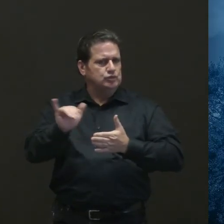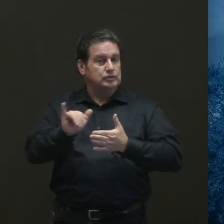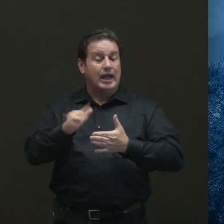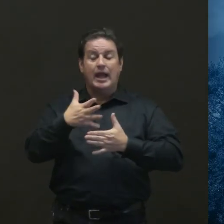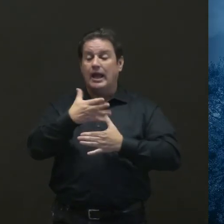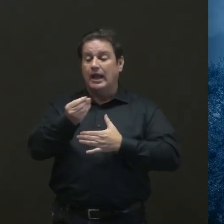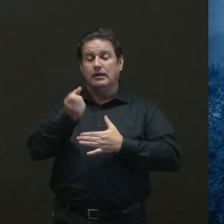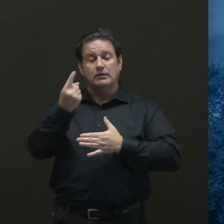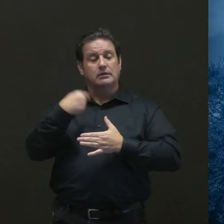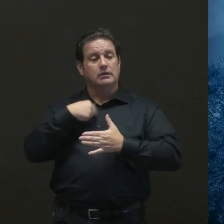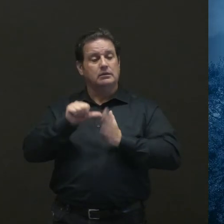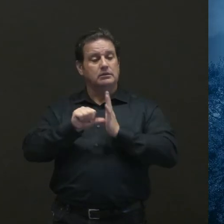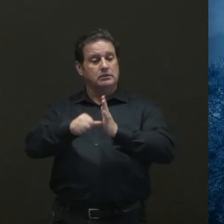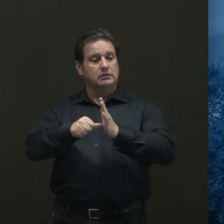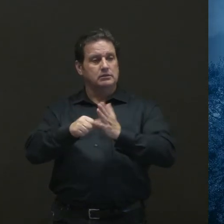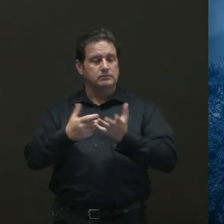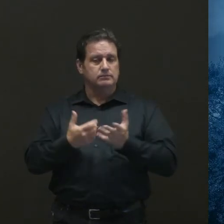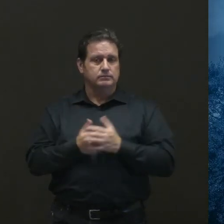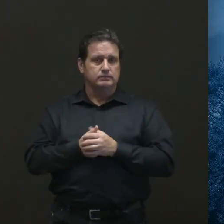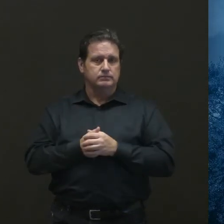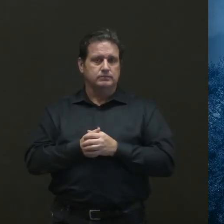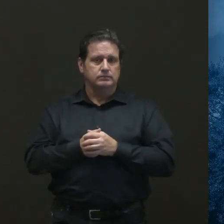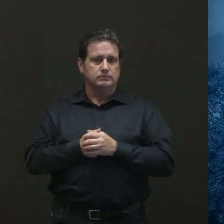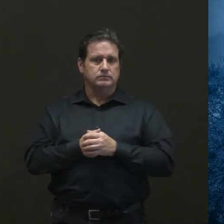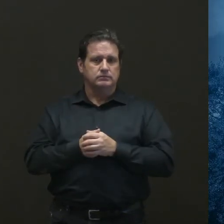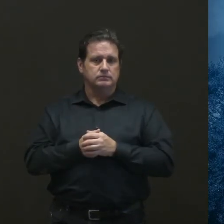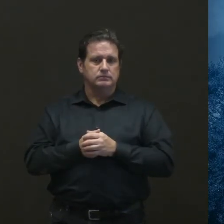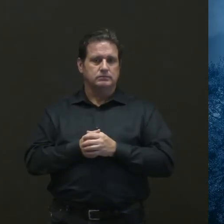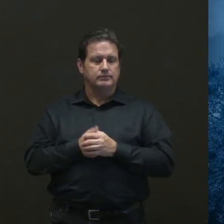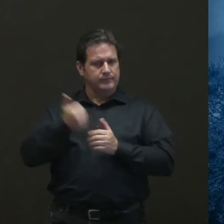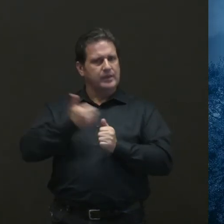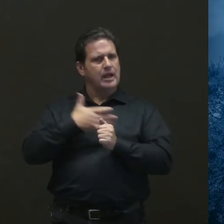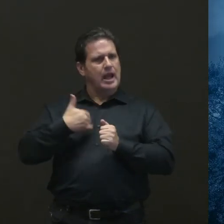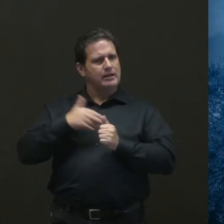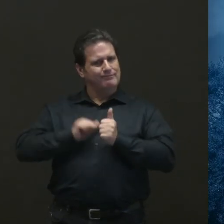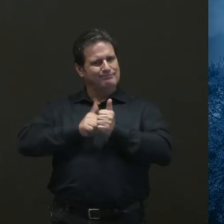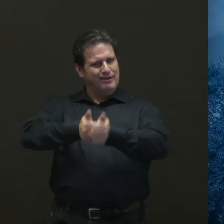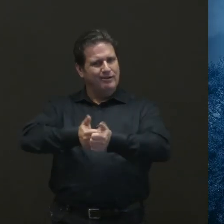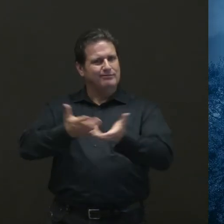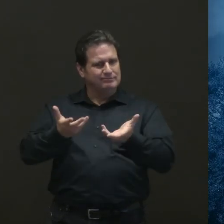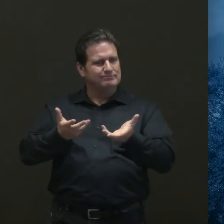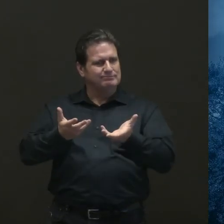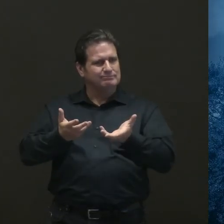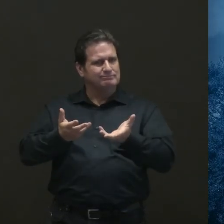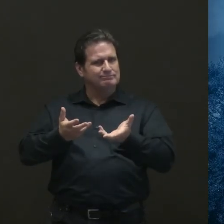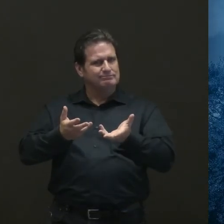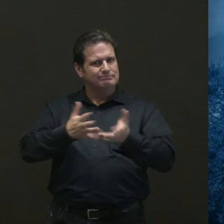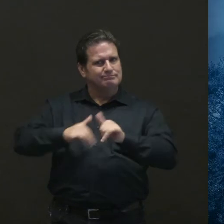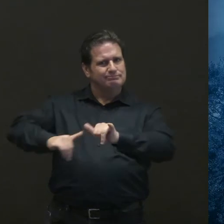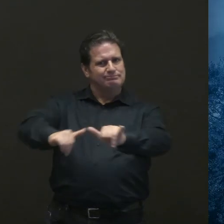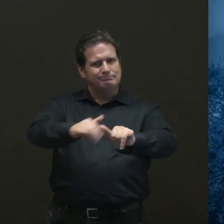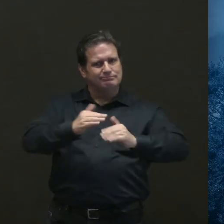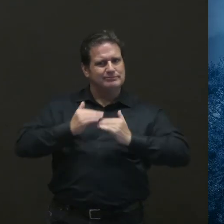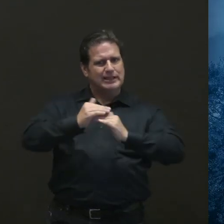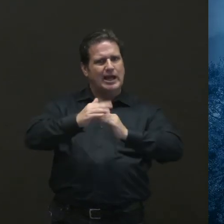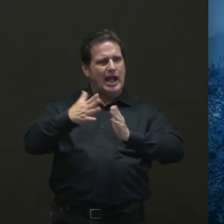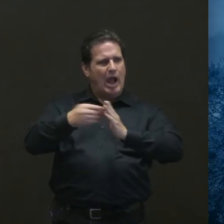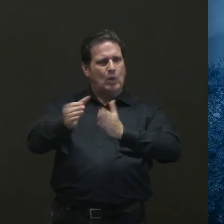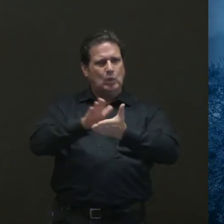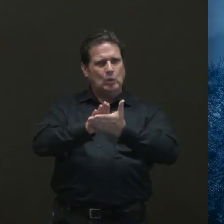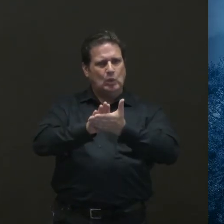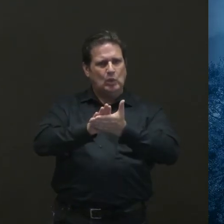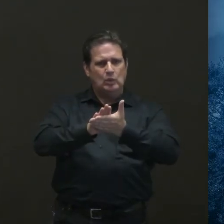to get across the message that everybody has to follow the restrictions outside of